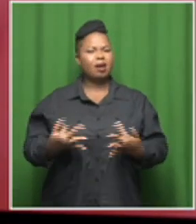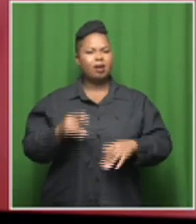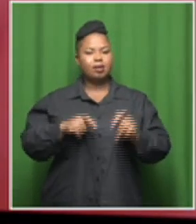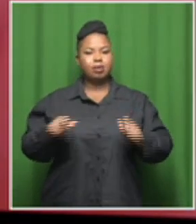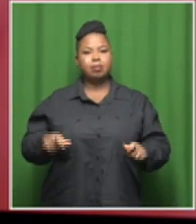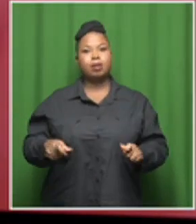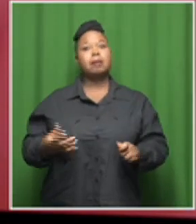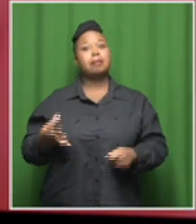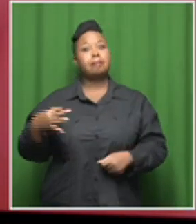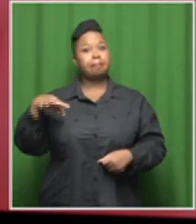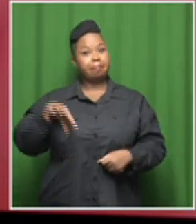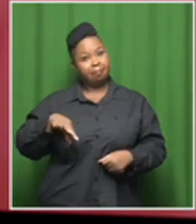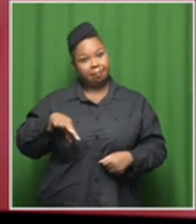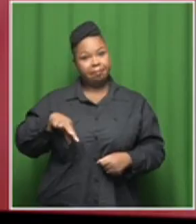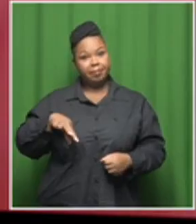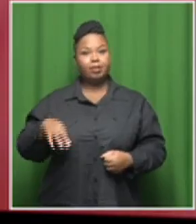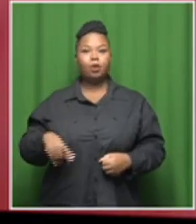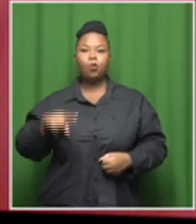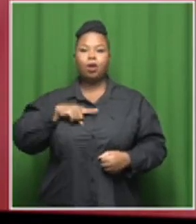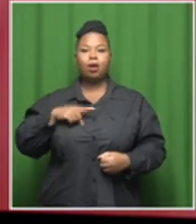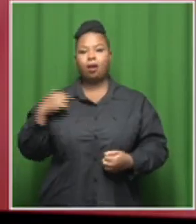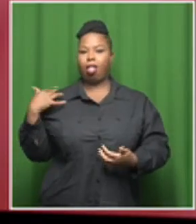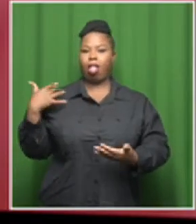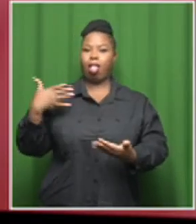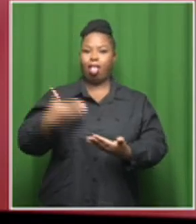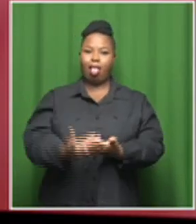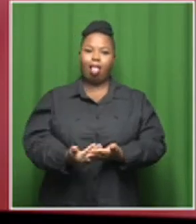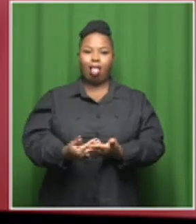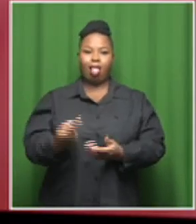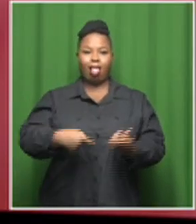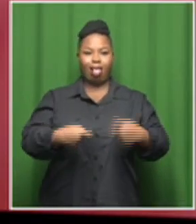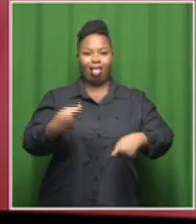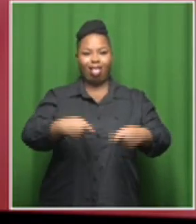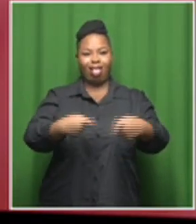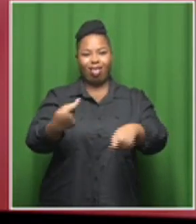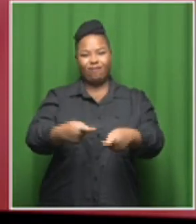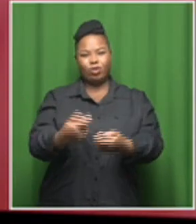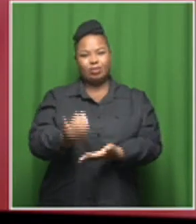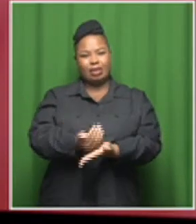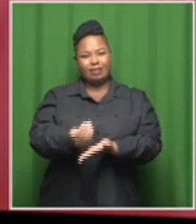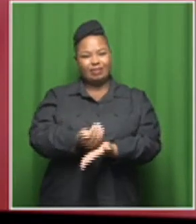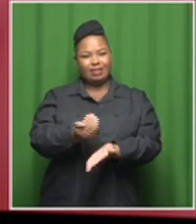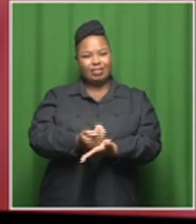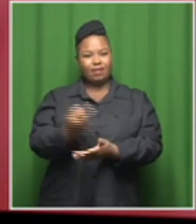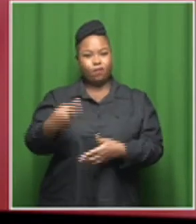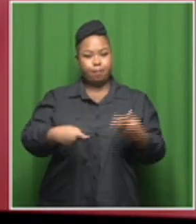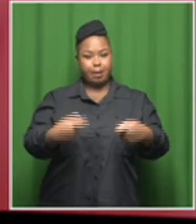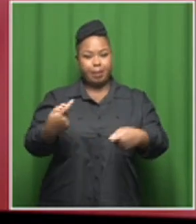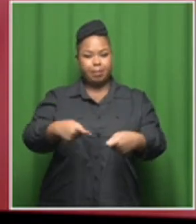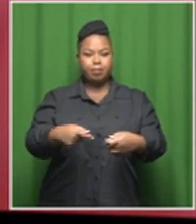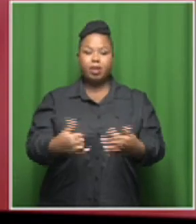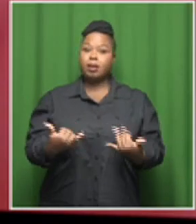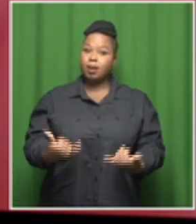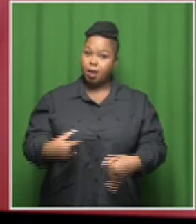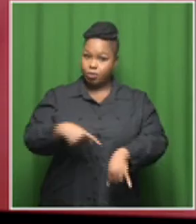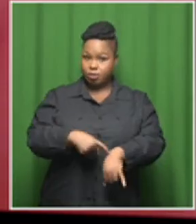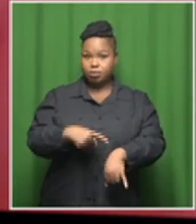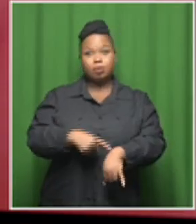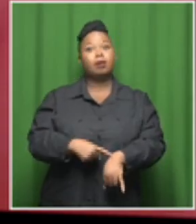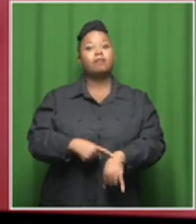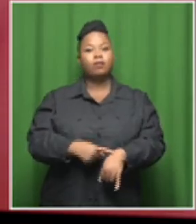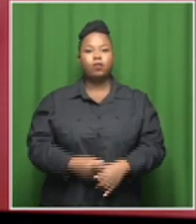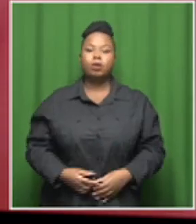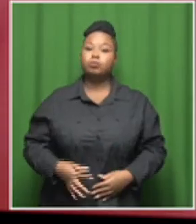getting payouts from the money that they've been saving in their Stokvels all year. However, this time of the year is